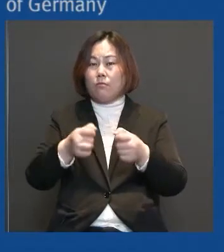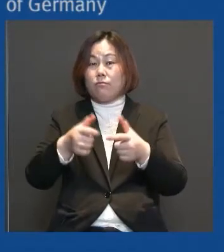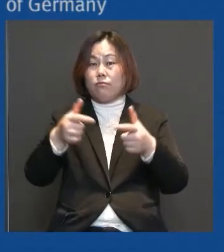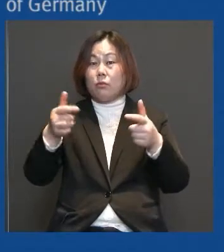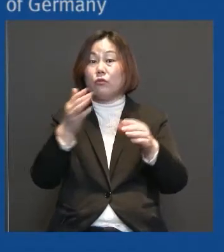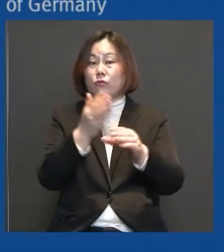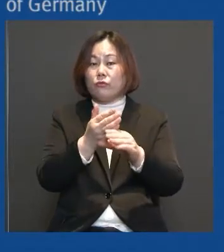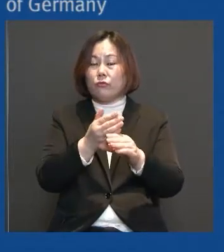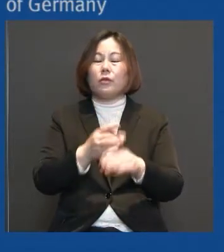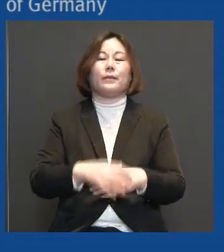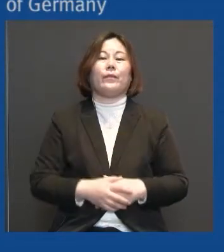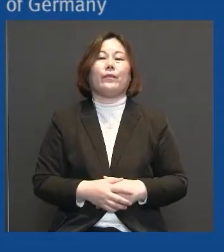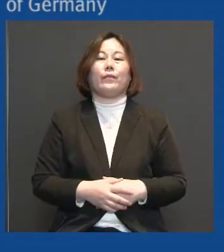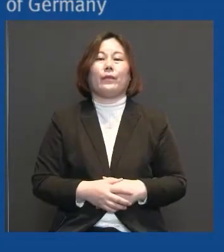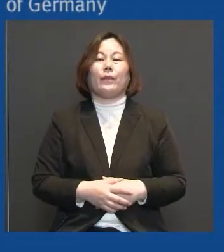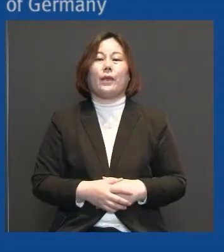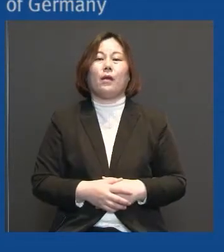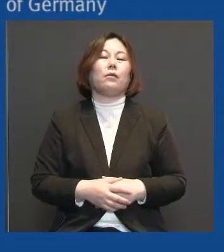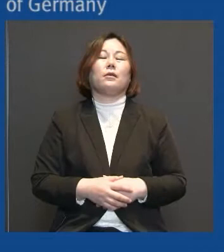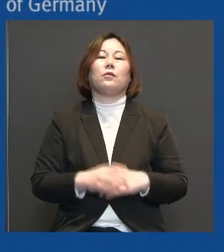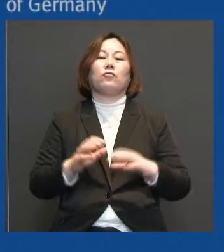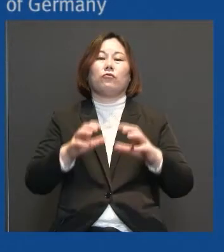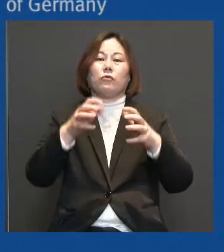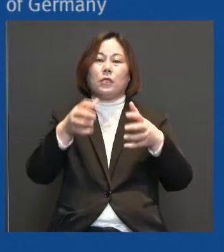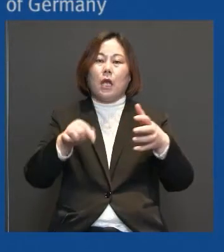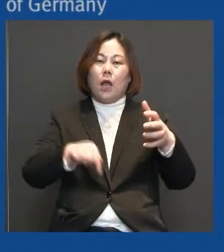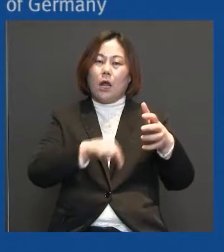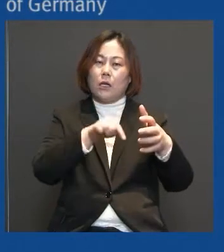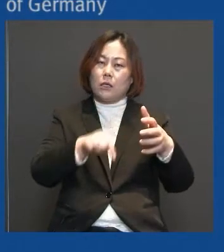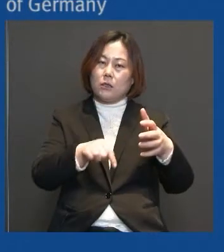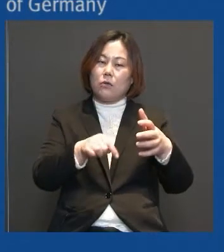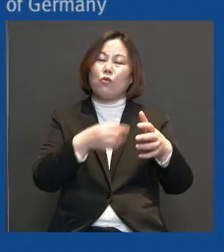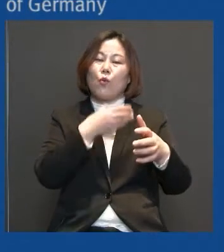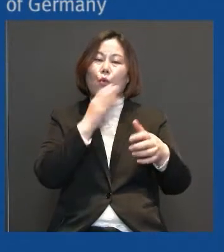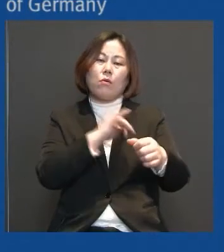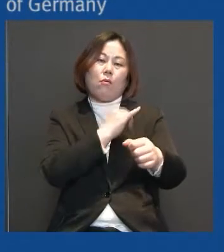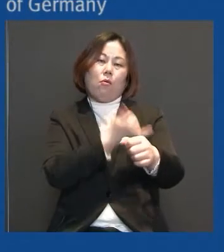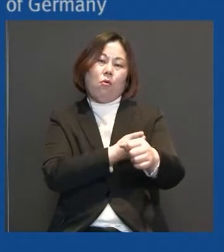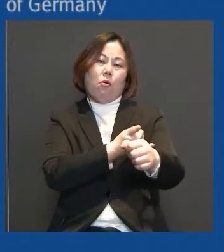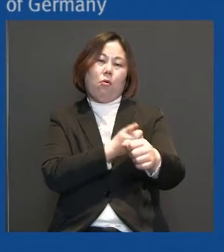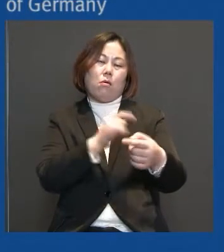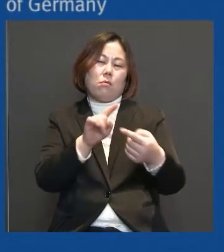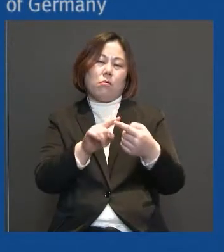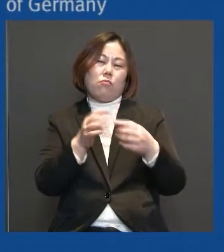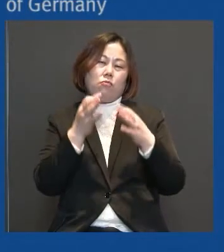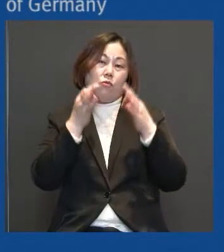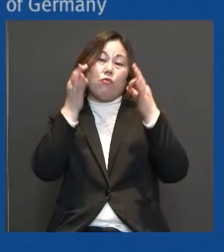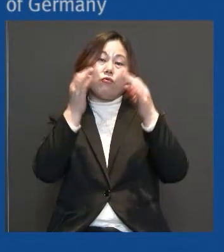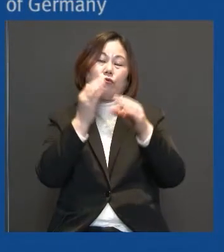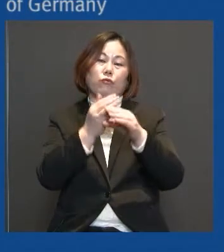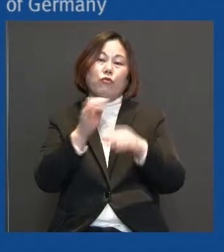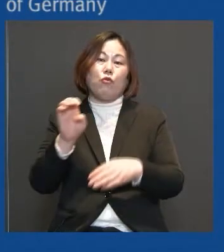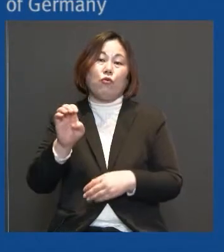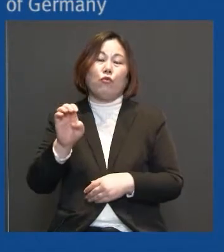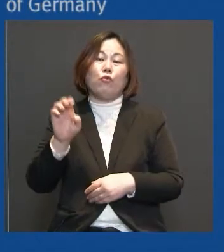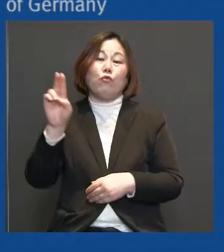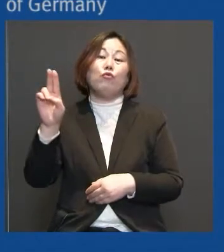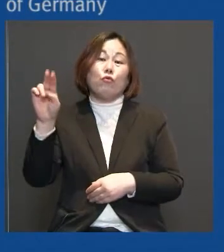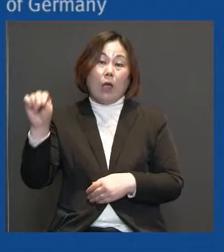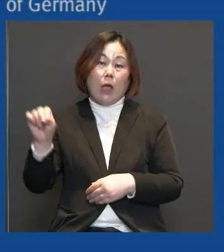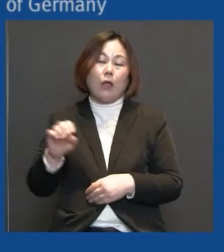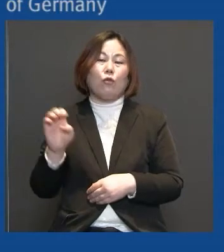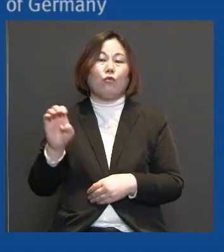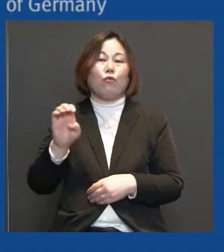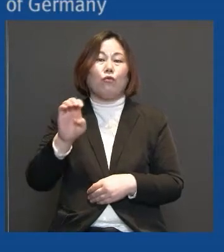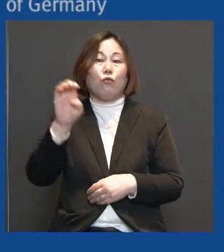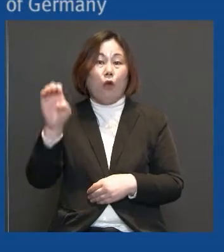international context, like, as we already heard, in the United Nations, the European Union, the Council of Europe, or in direct exchange with partner